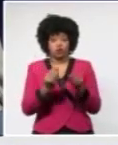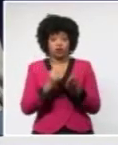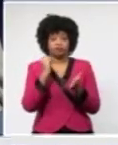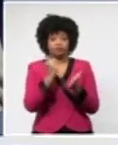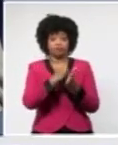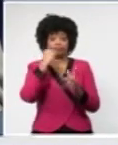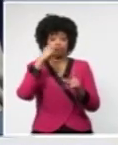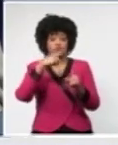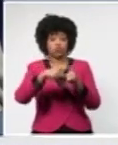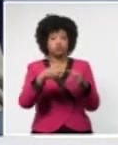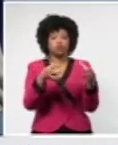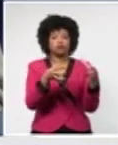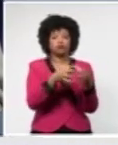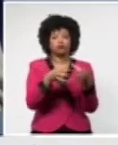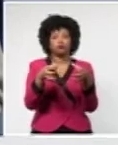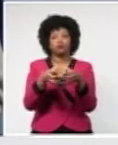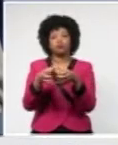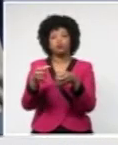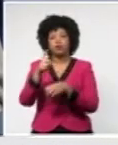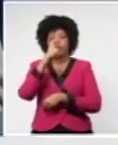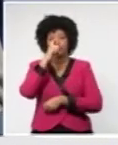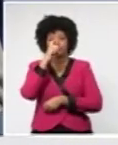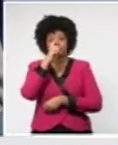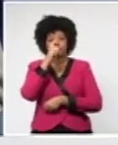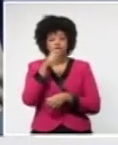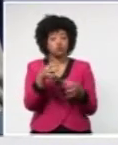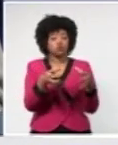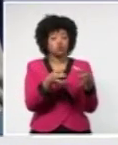3 from 60 and over.